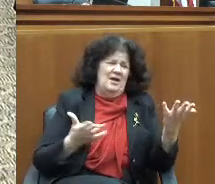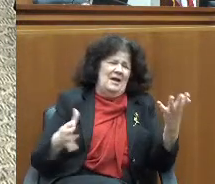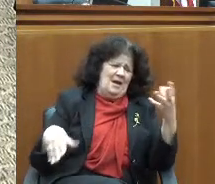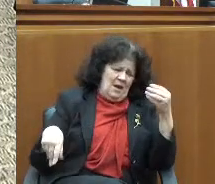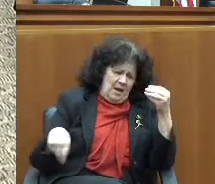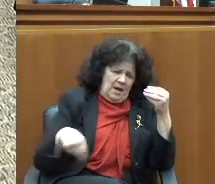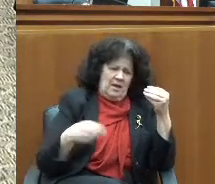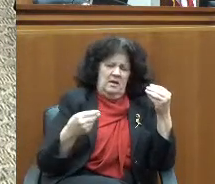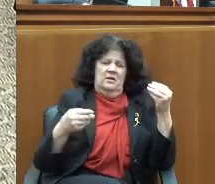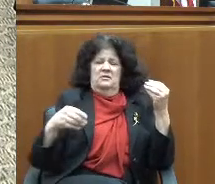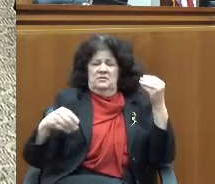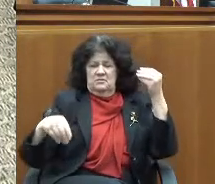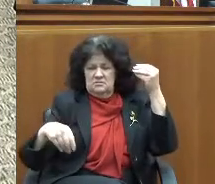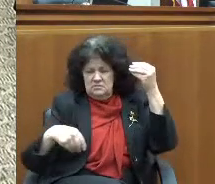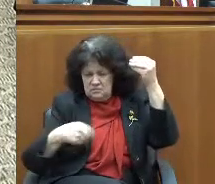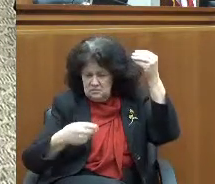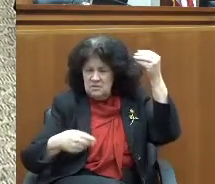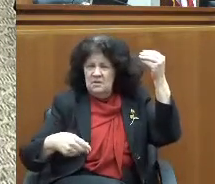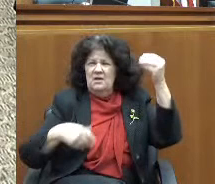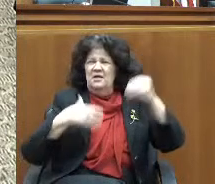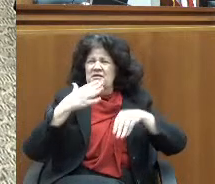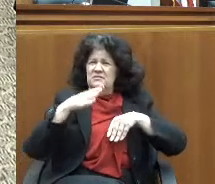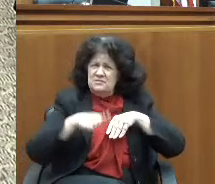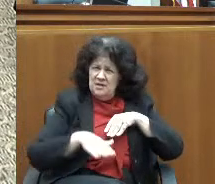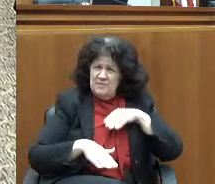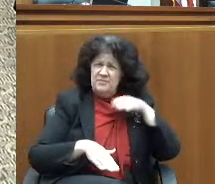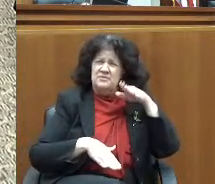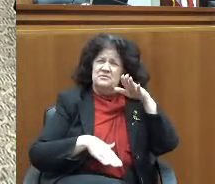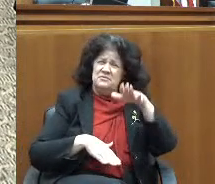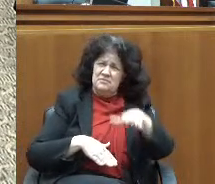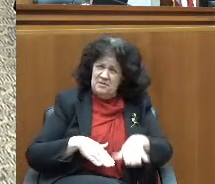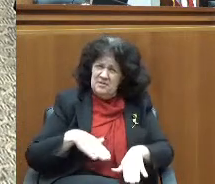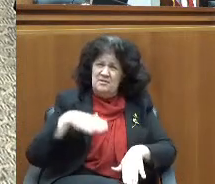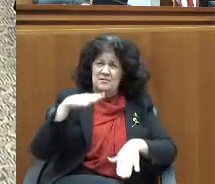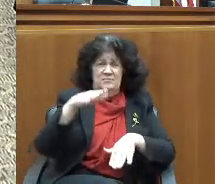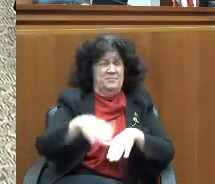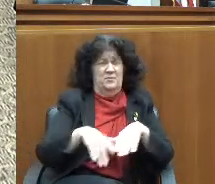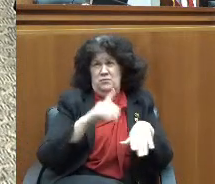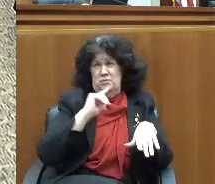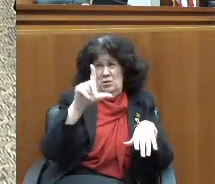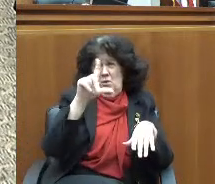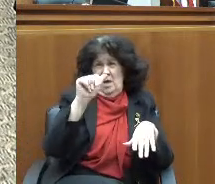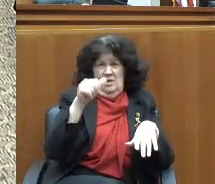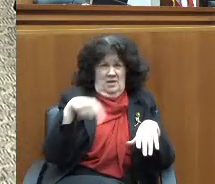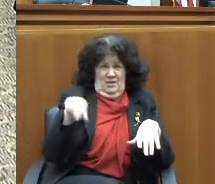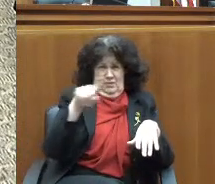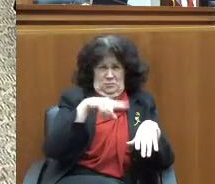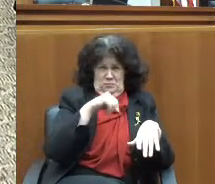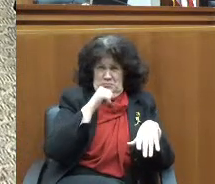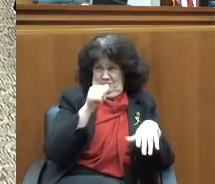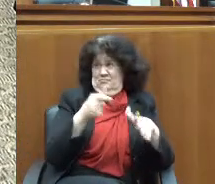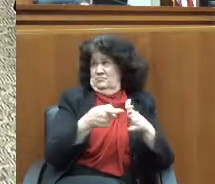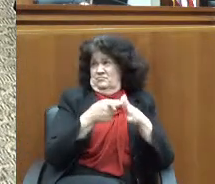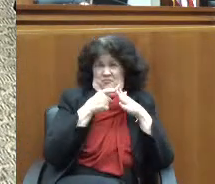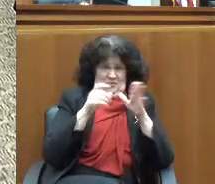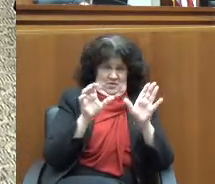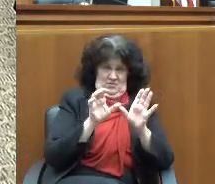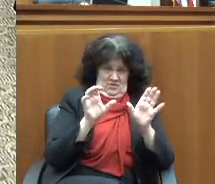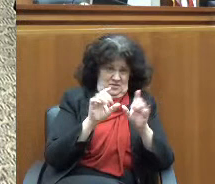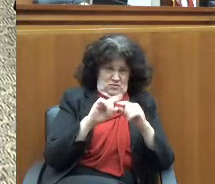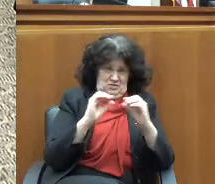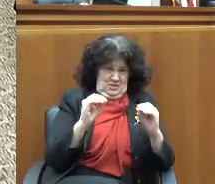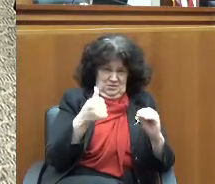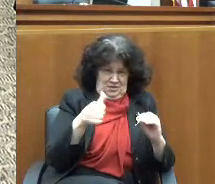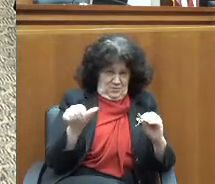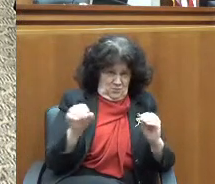steps in front of them in that process when the reality is in the state of Louisiana, in a lot of our schools, you don't even have to have a certification to